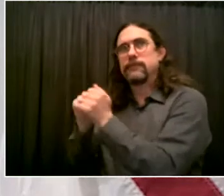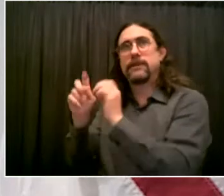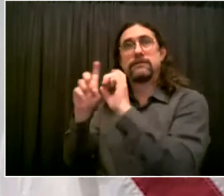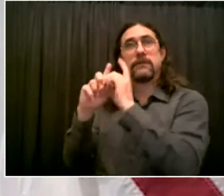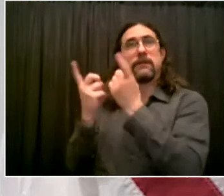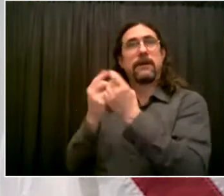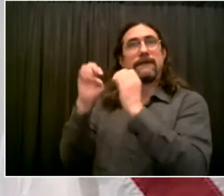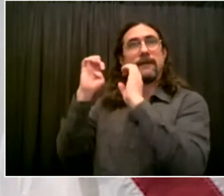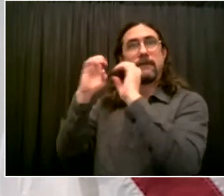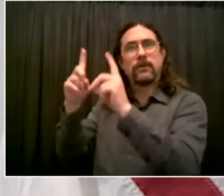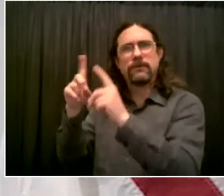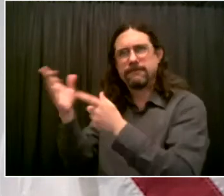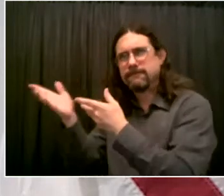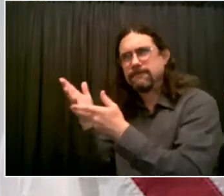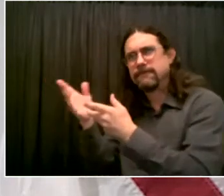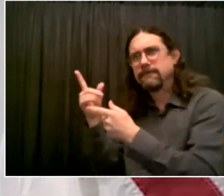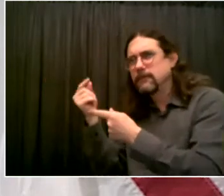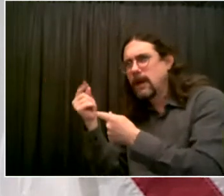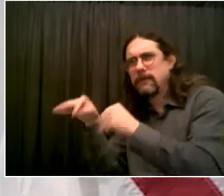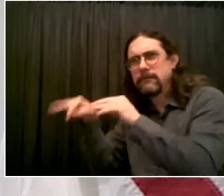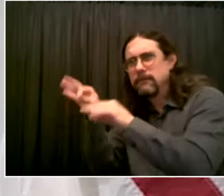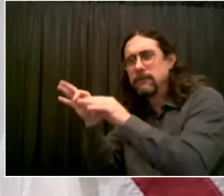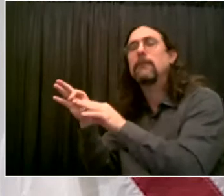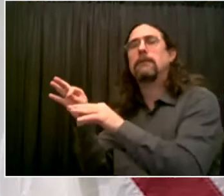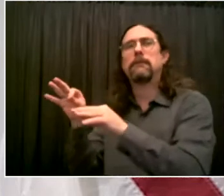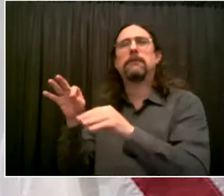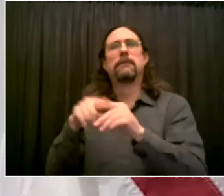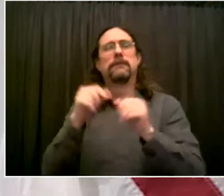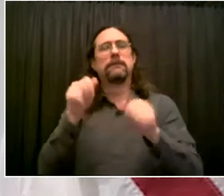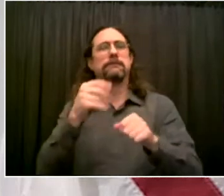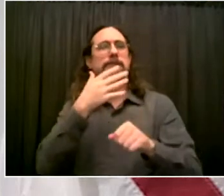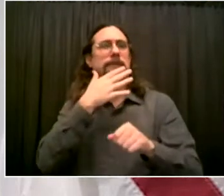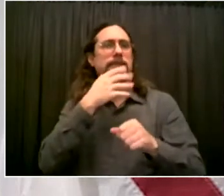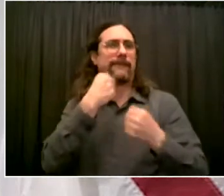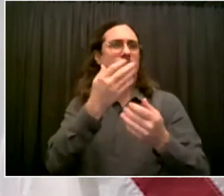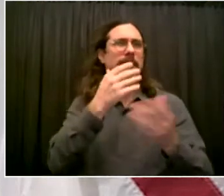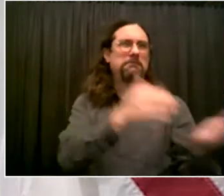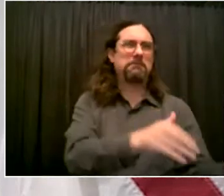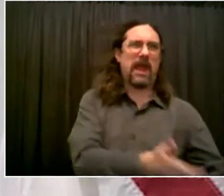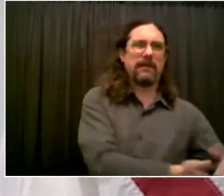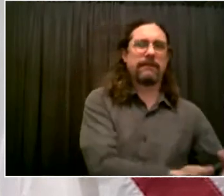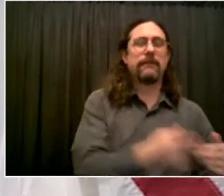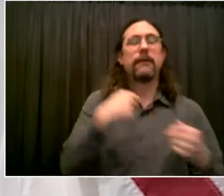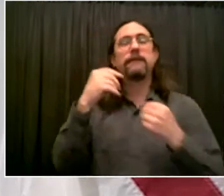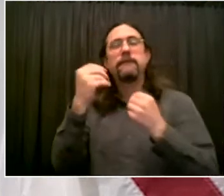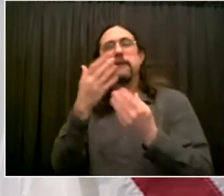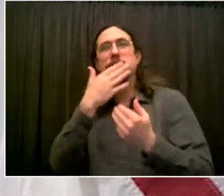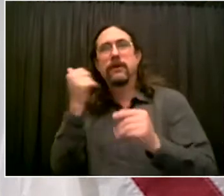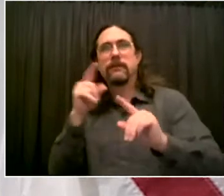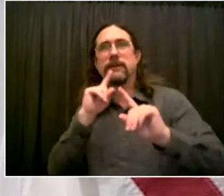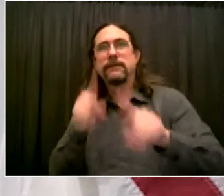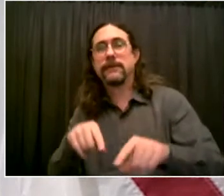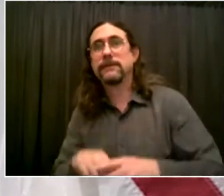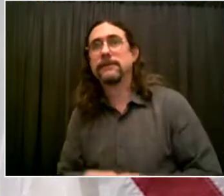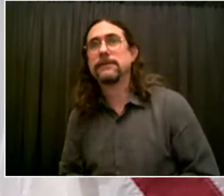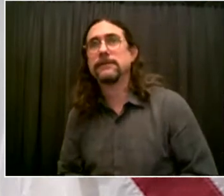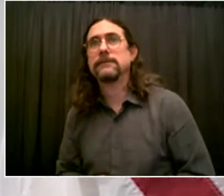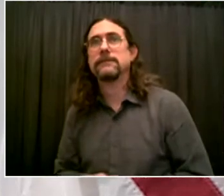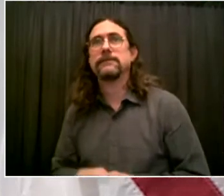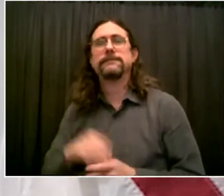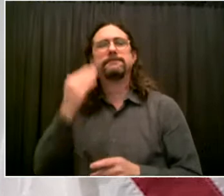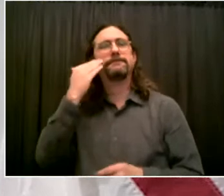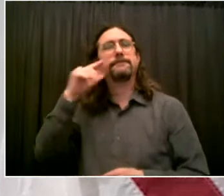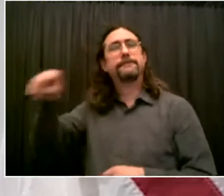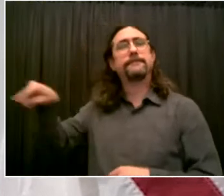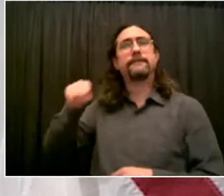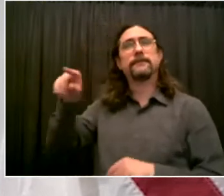that teachers and guidance counselors and principals, everyone is there connecting with them, making sure they have the help they need.